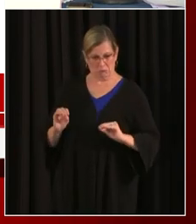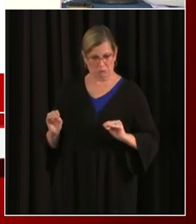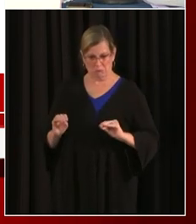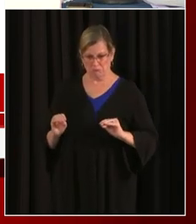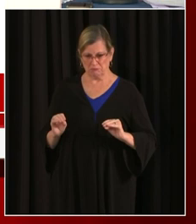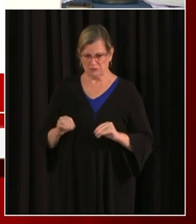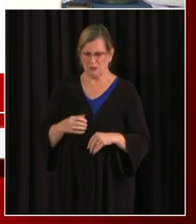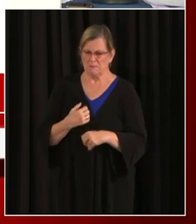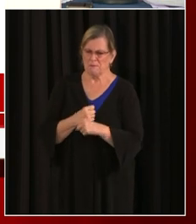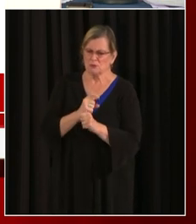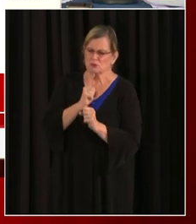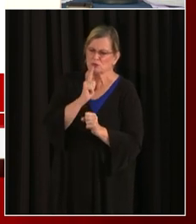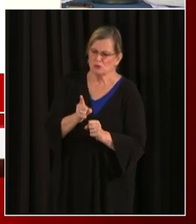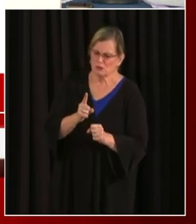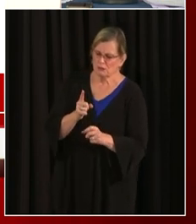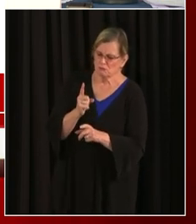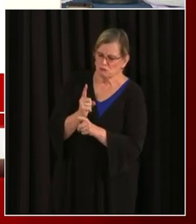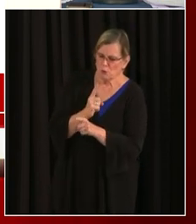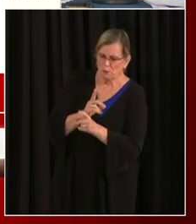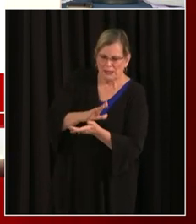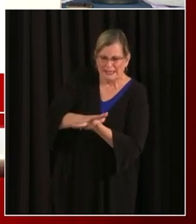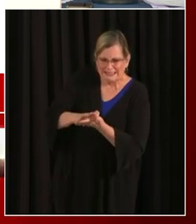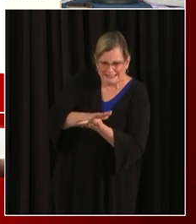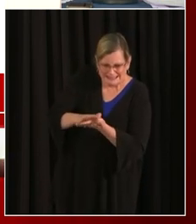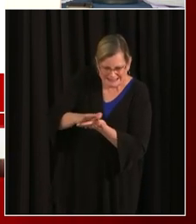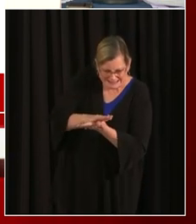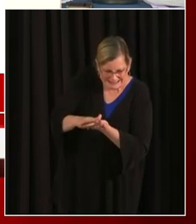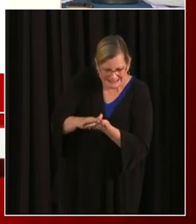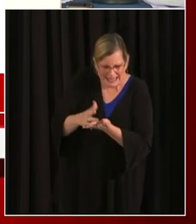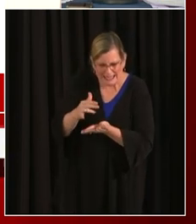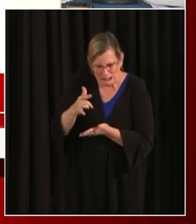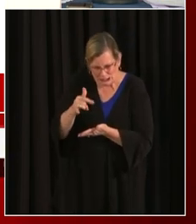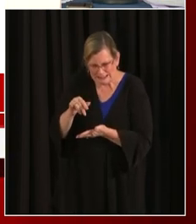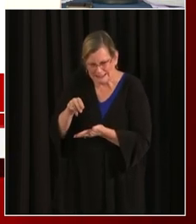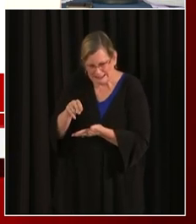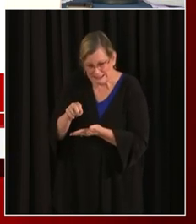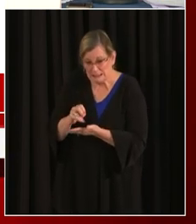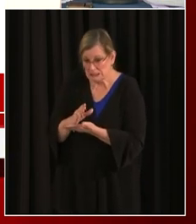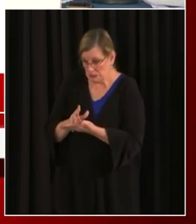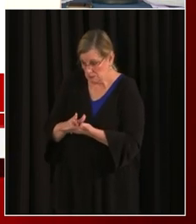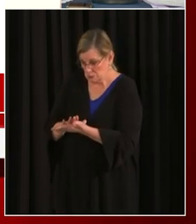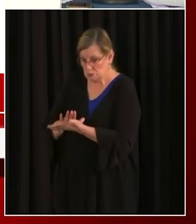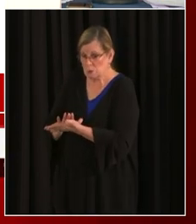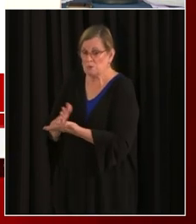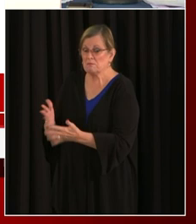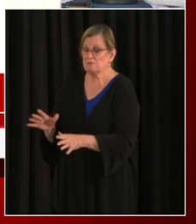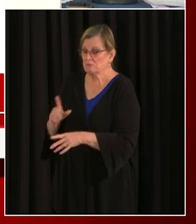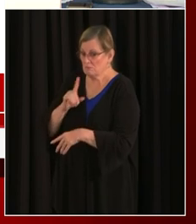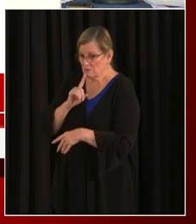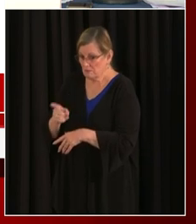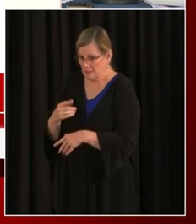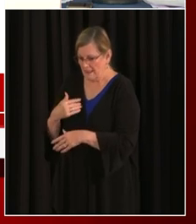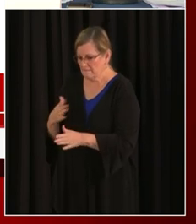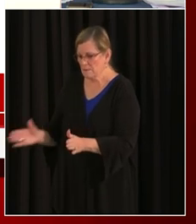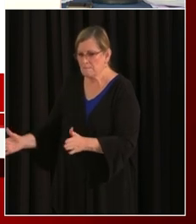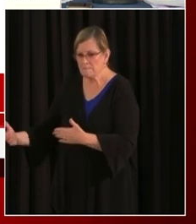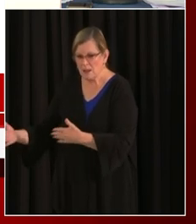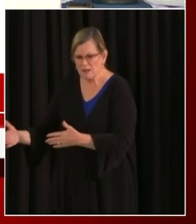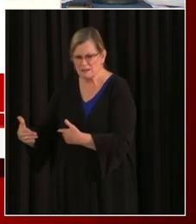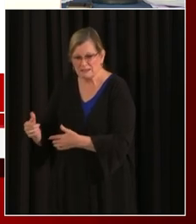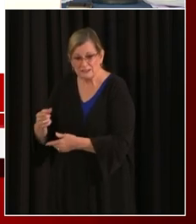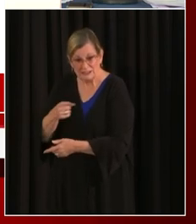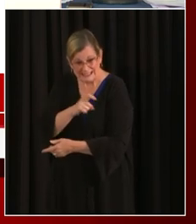hygiene practices, some schools created student boxes that they would distribute to students in the morning with everything they needed for the day for their